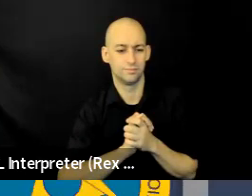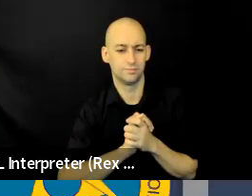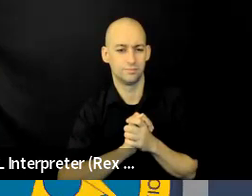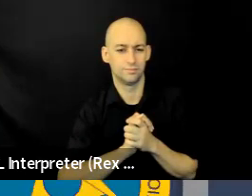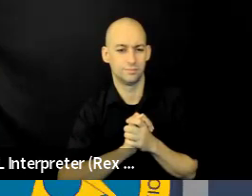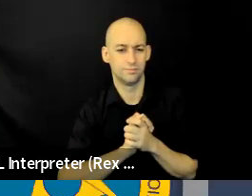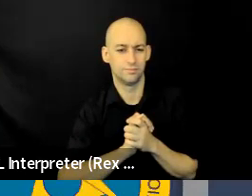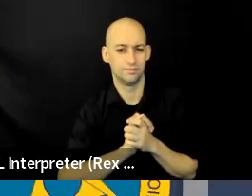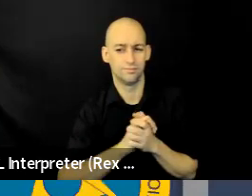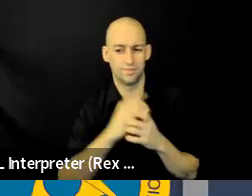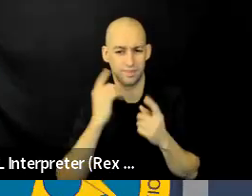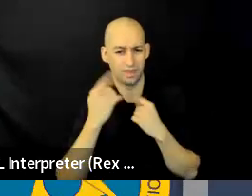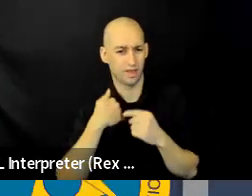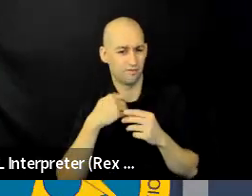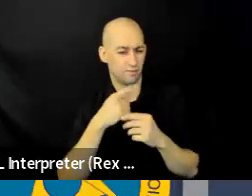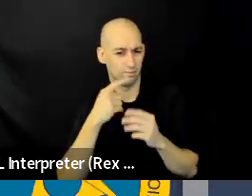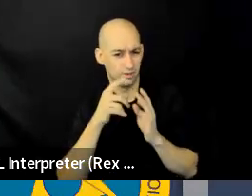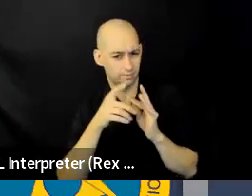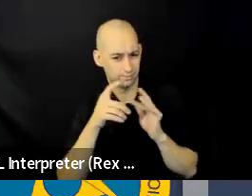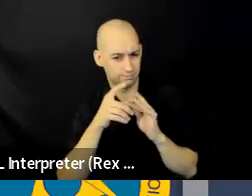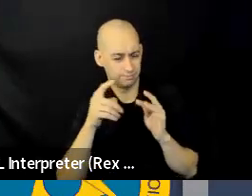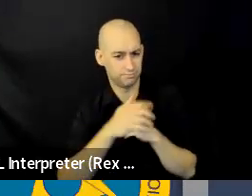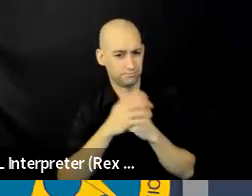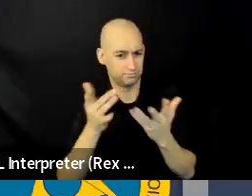I think I might have public comment. I'm waiting.